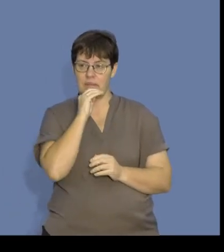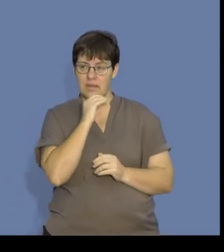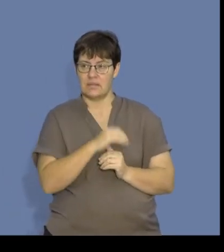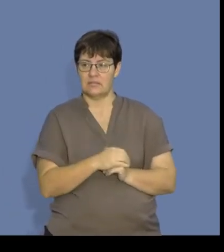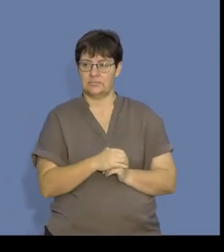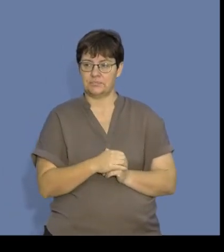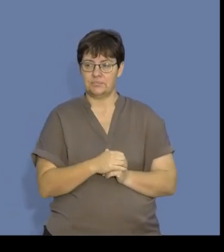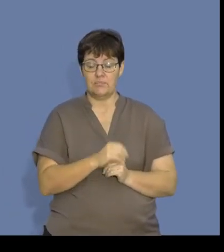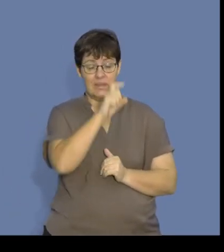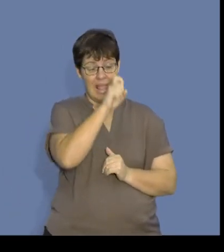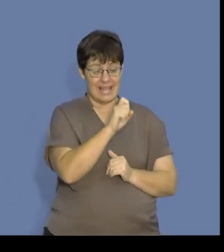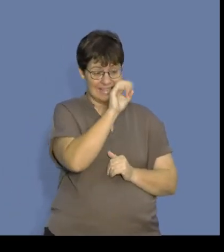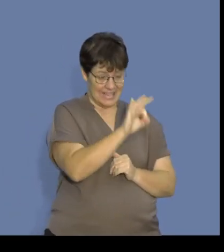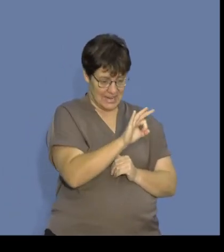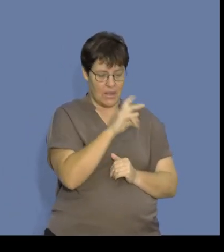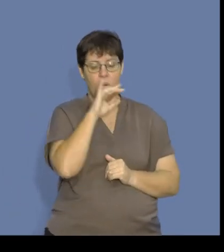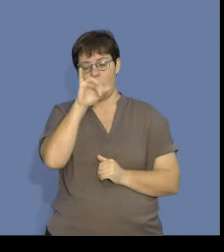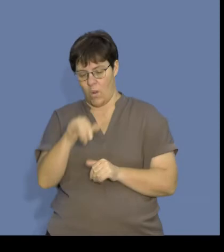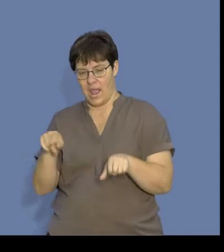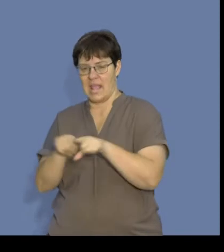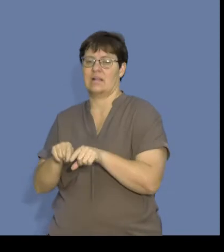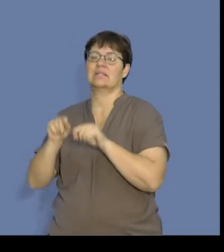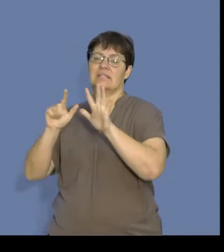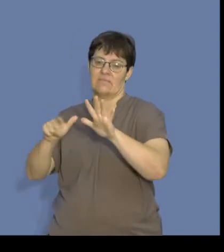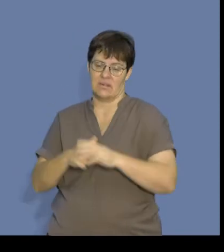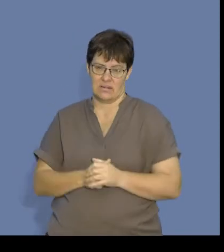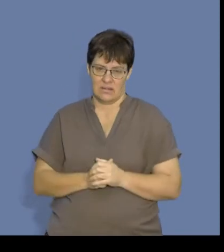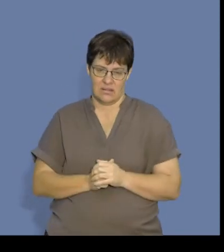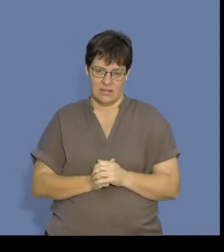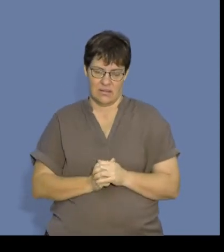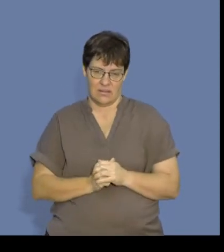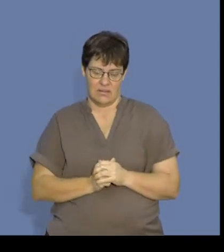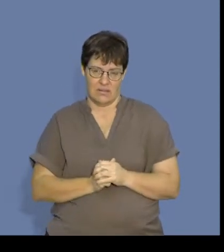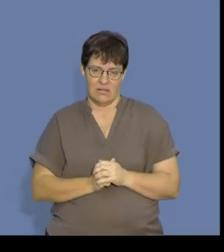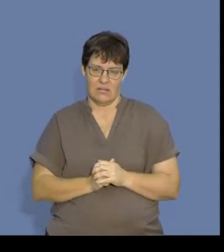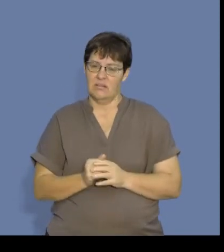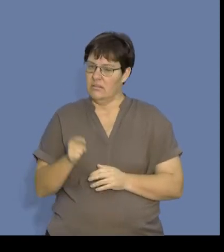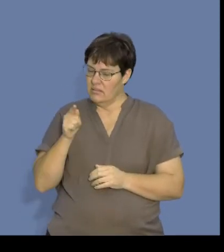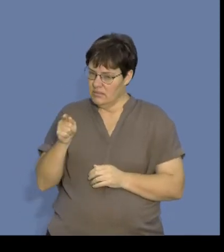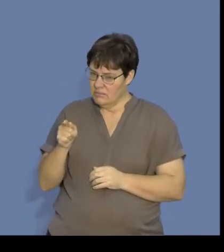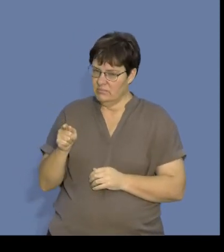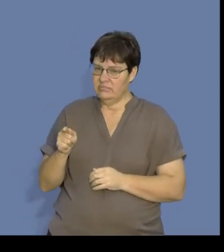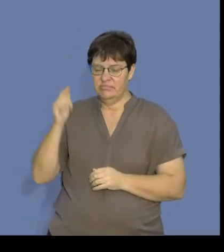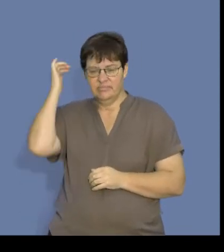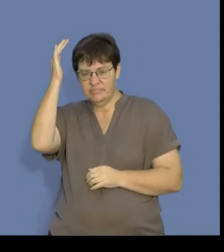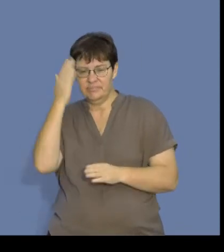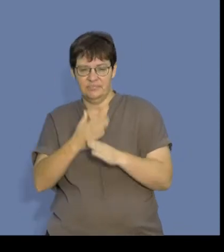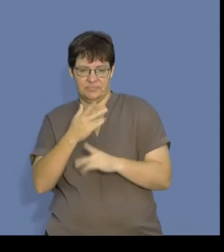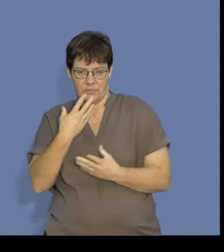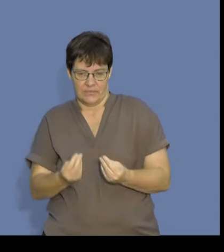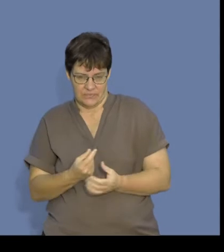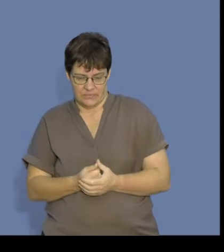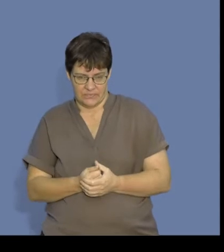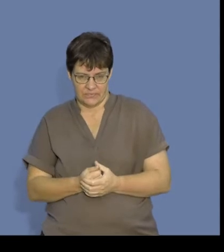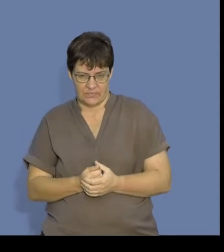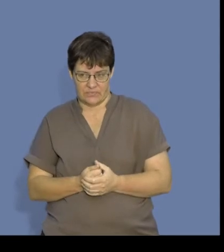means when x is 3, y will be equals to 7 for the imaginary function that I